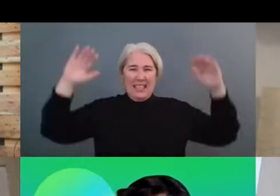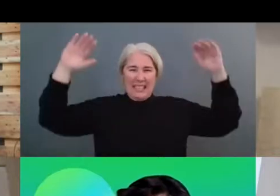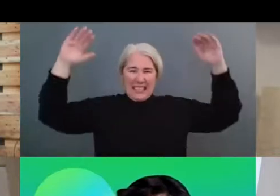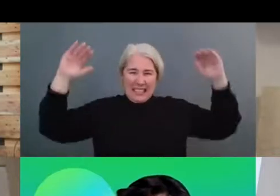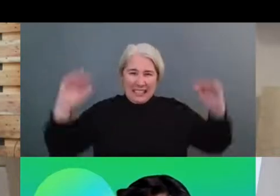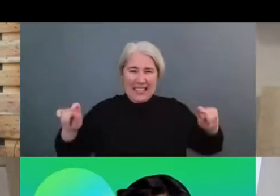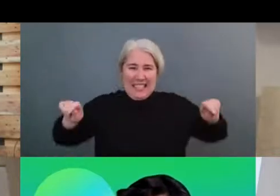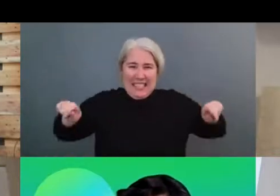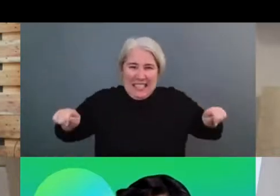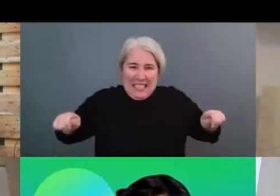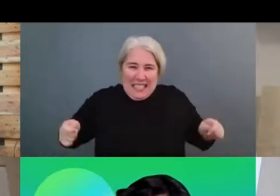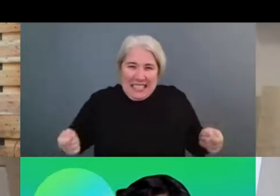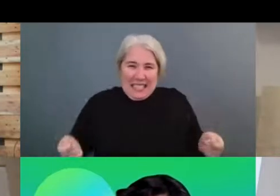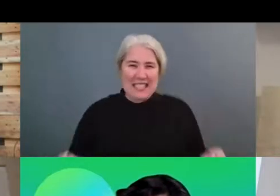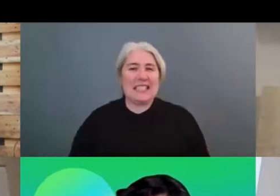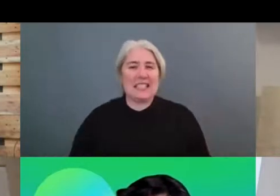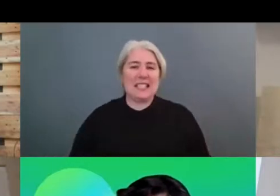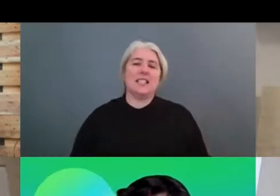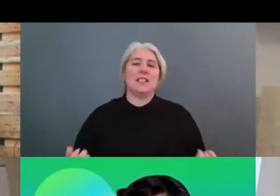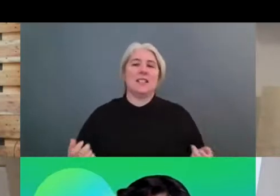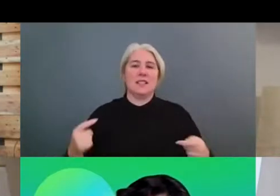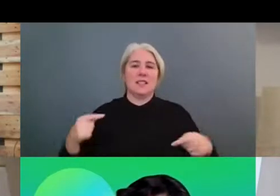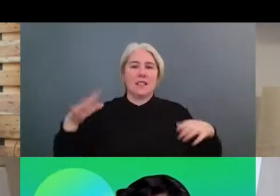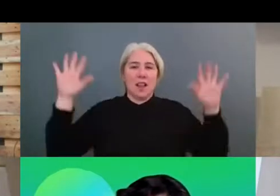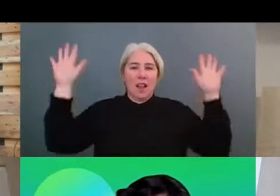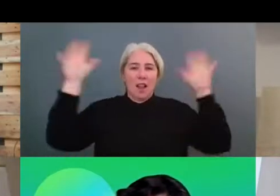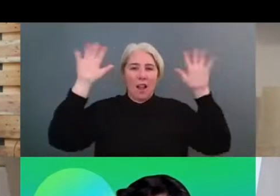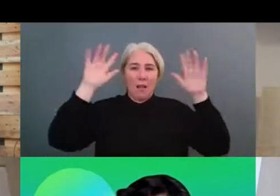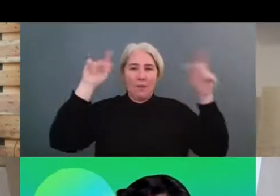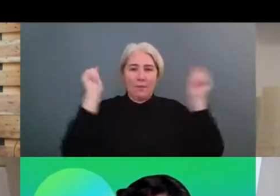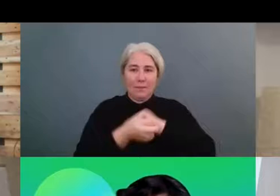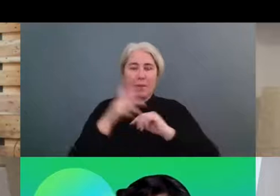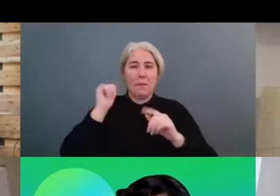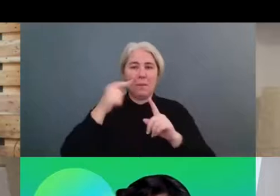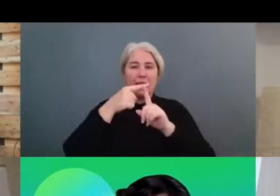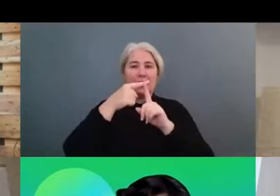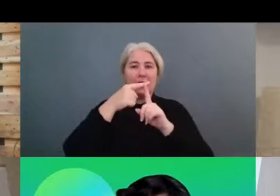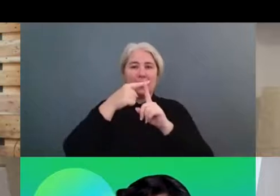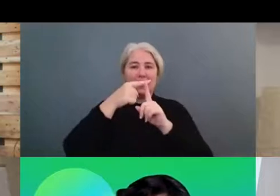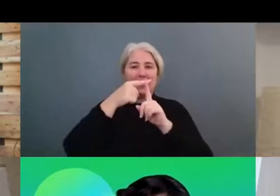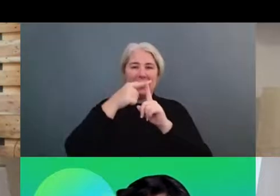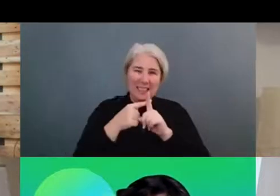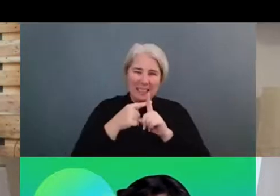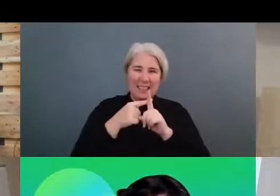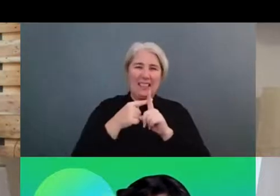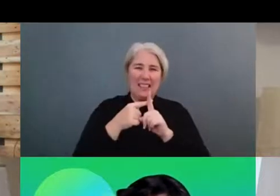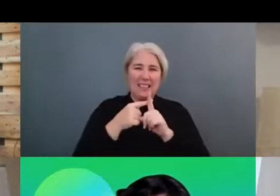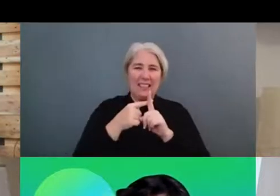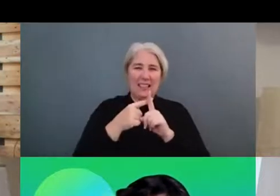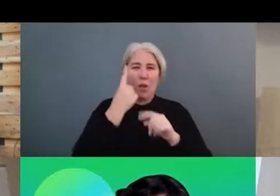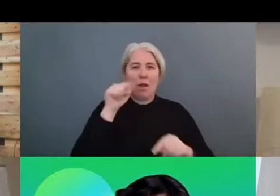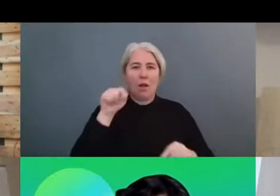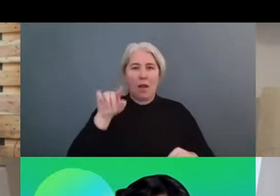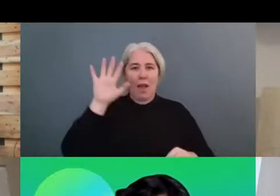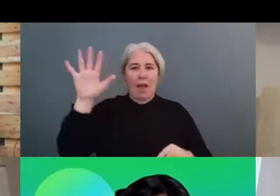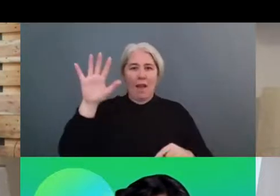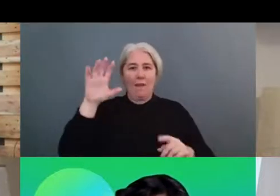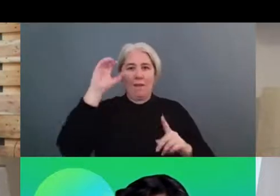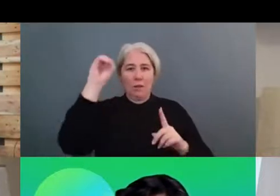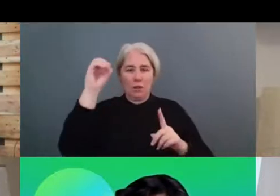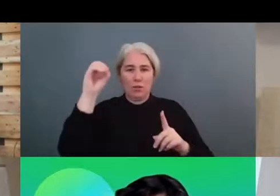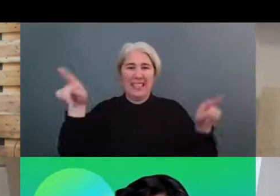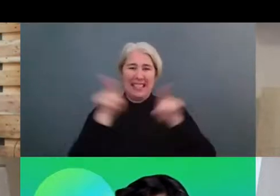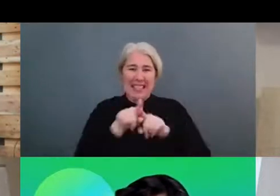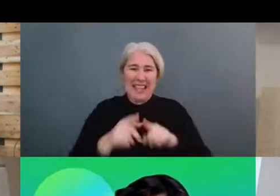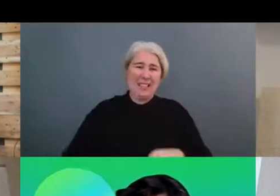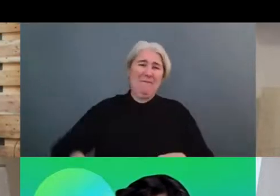hold global average temperature rise to 1.5 degrees above pre-industrial temperatures. And by 2050, we need to reach net